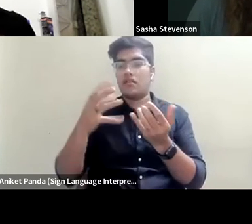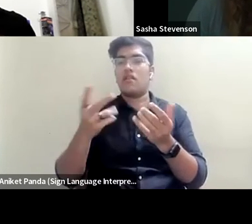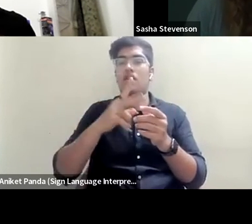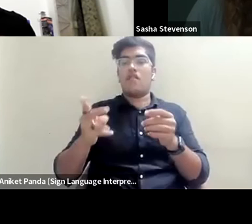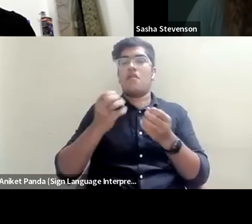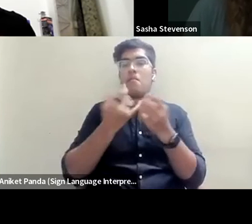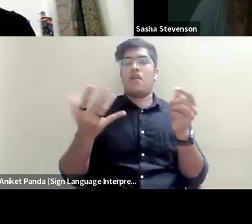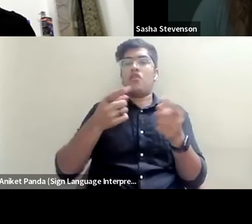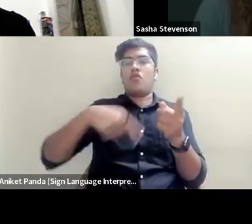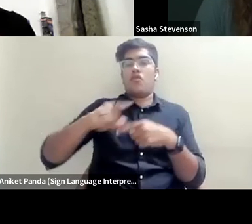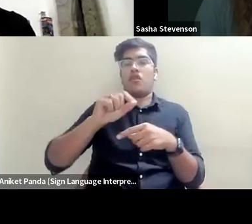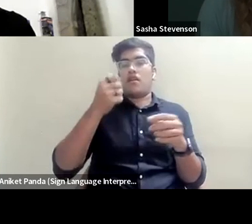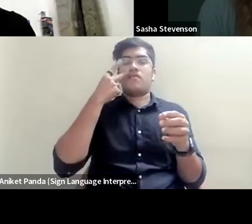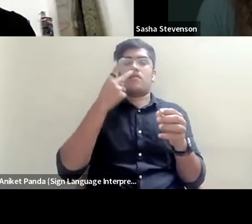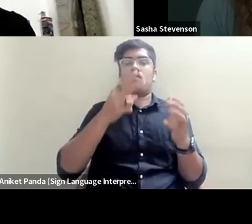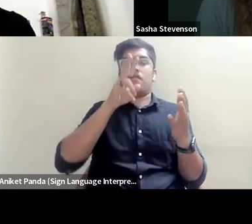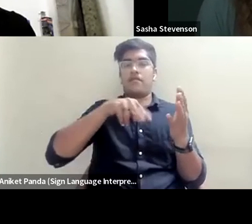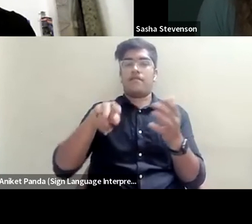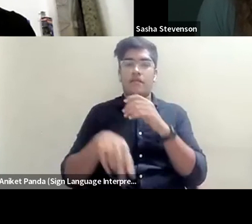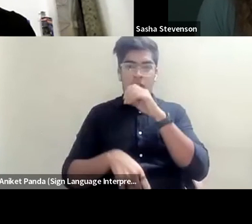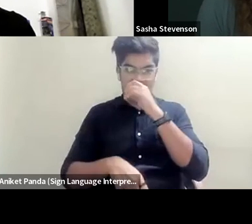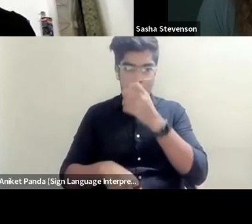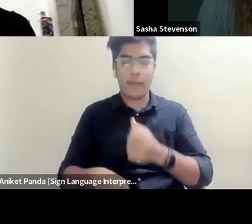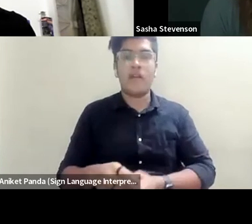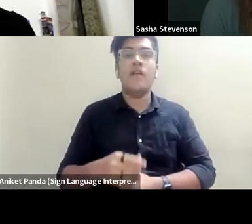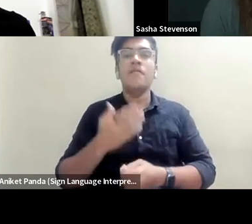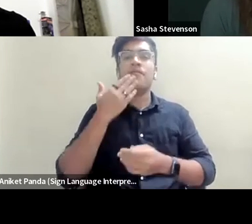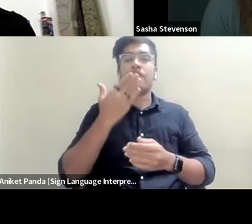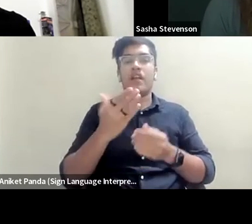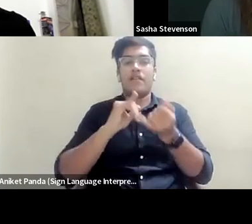to look at, Prashant. Thank you, Sasha.